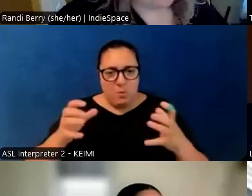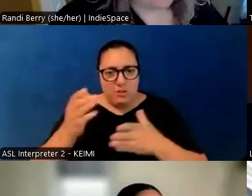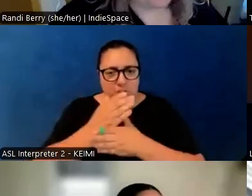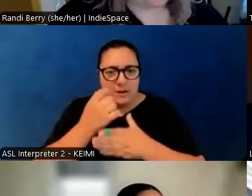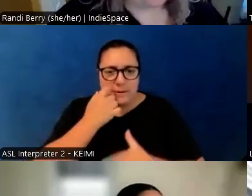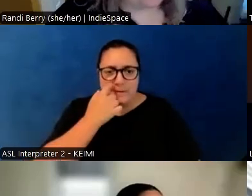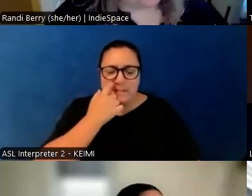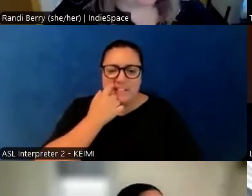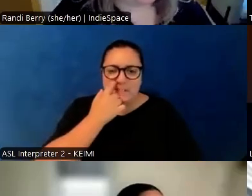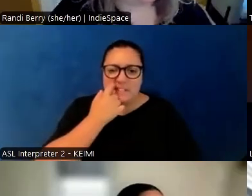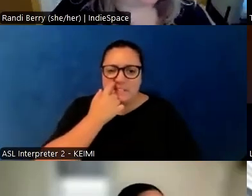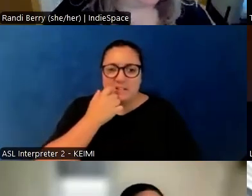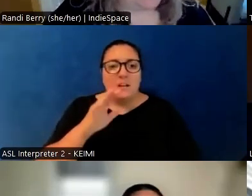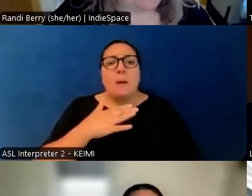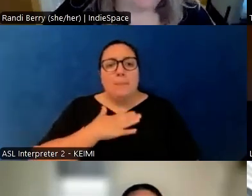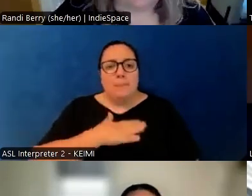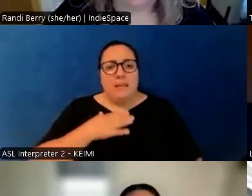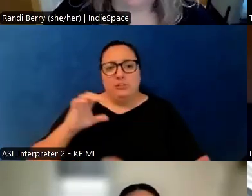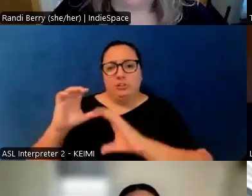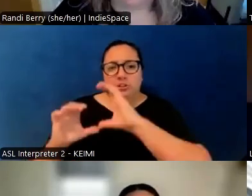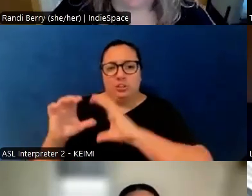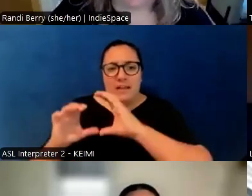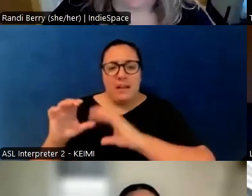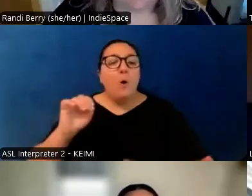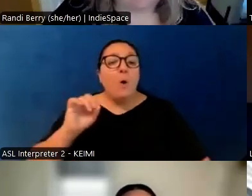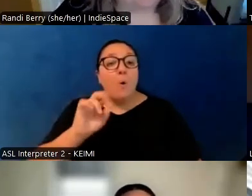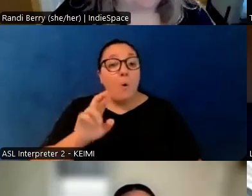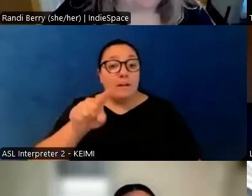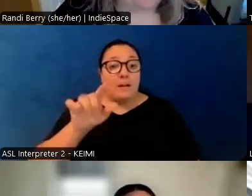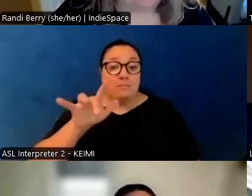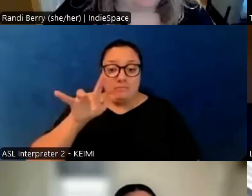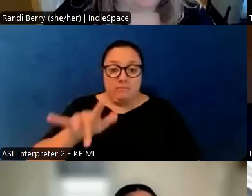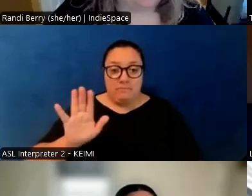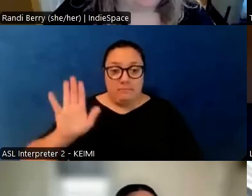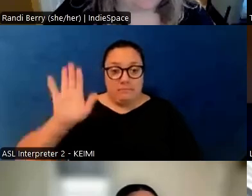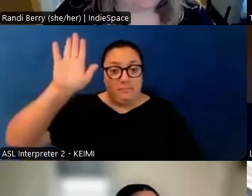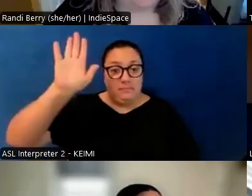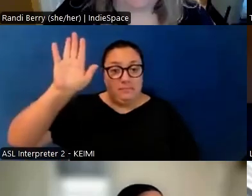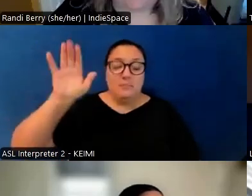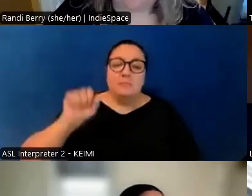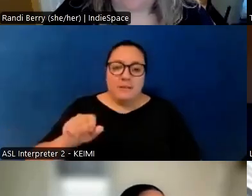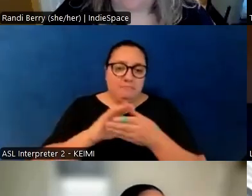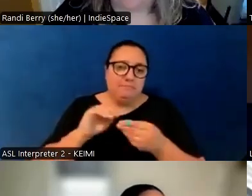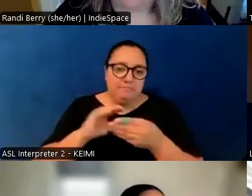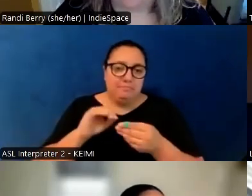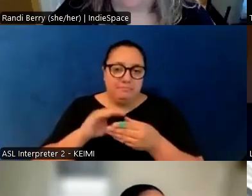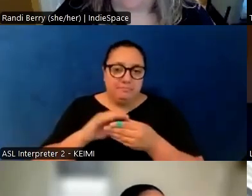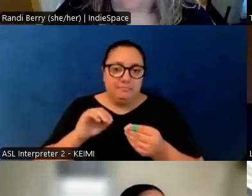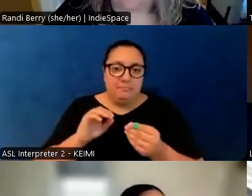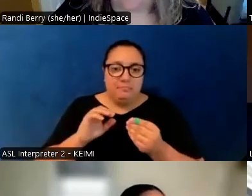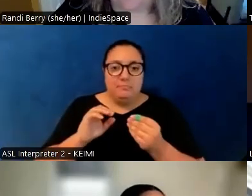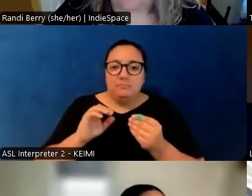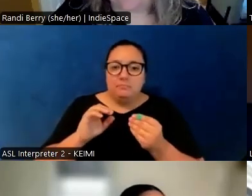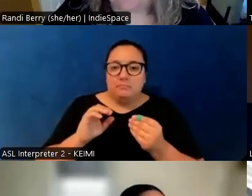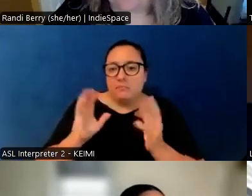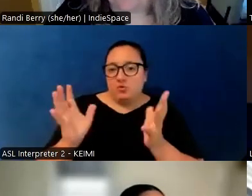chat if that's how you're comfortable, or you can raise your hand so that you can come off mute and talk to the crew, the